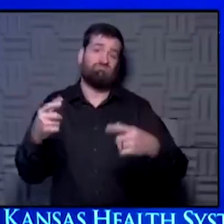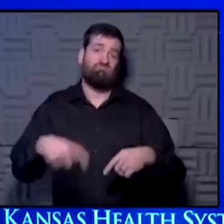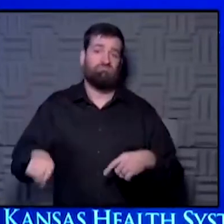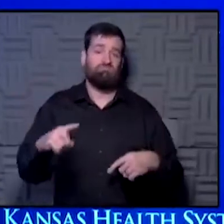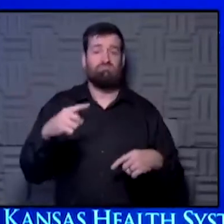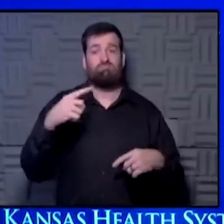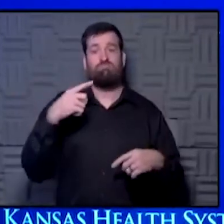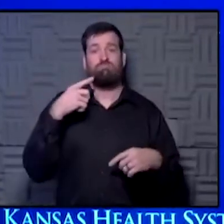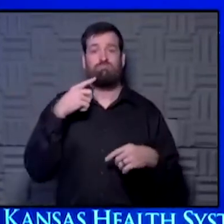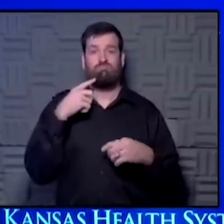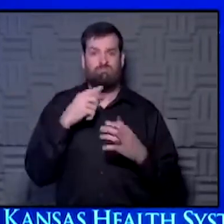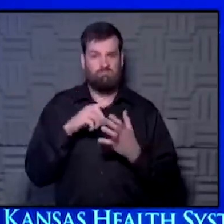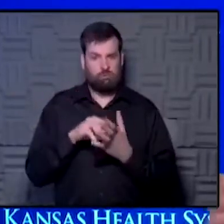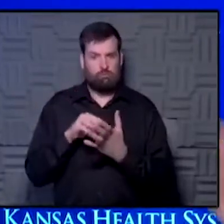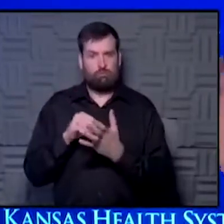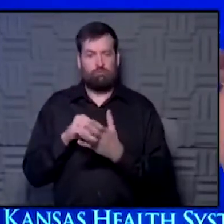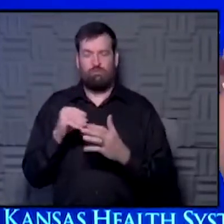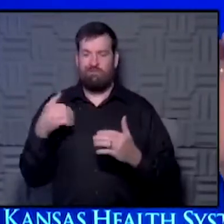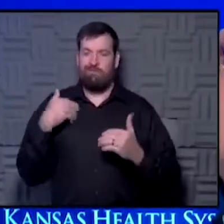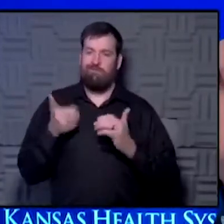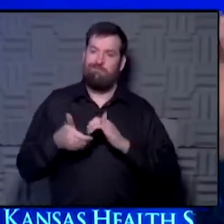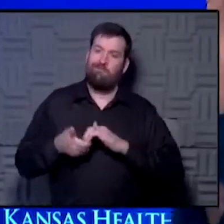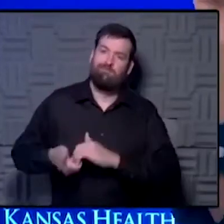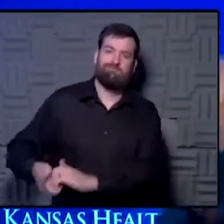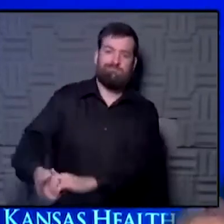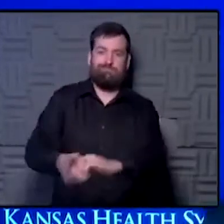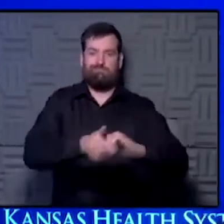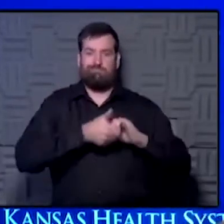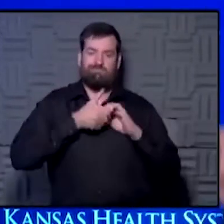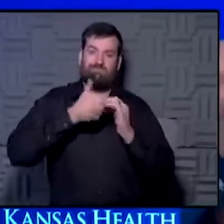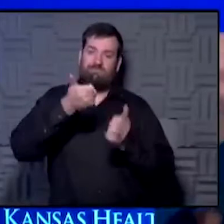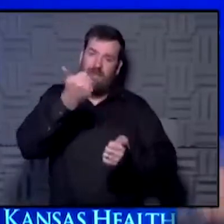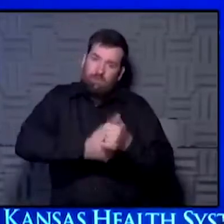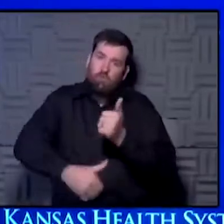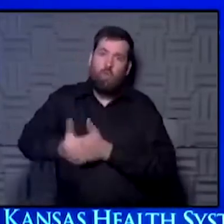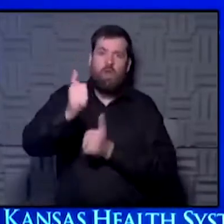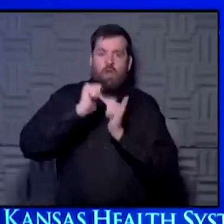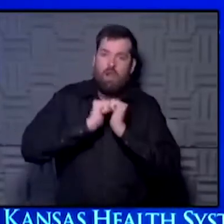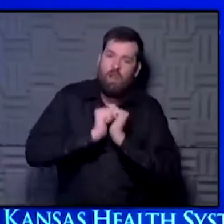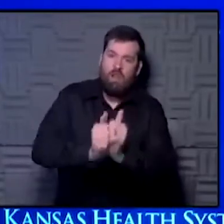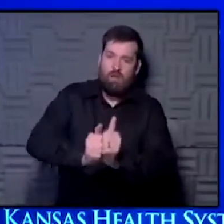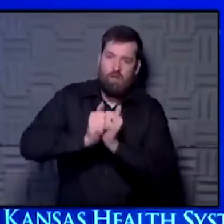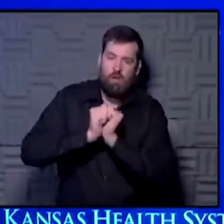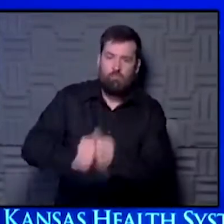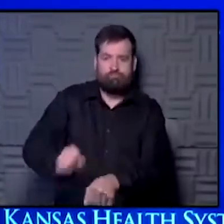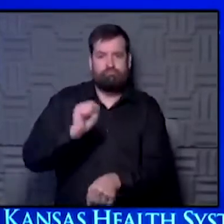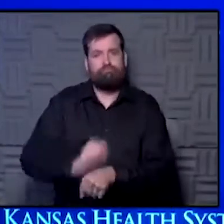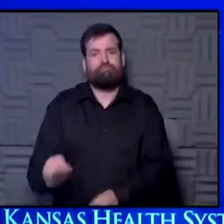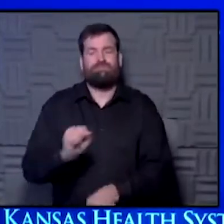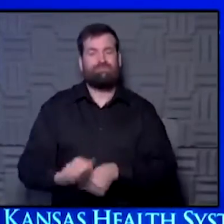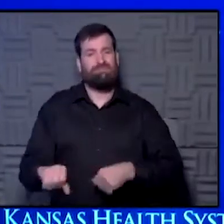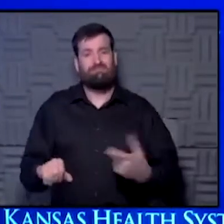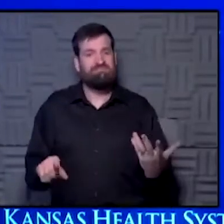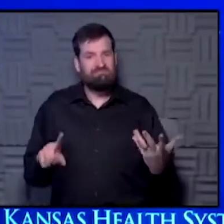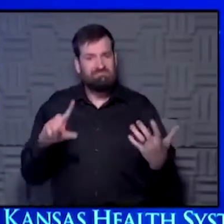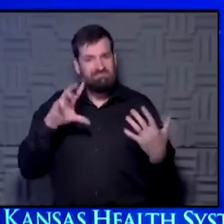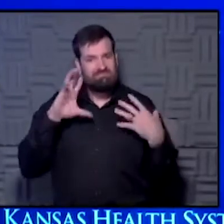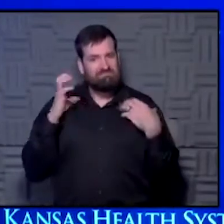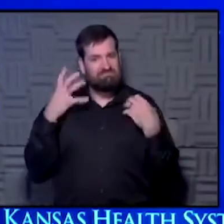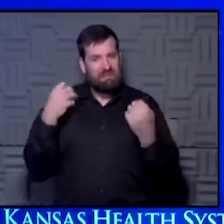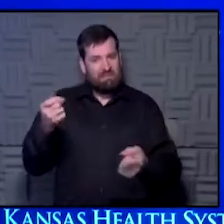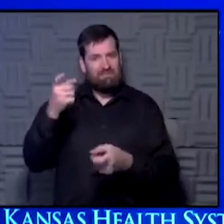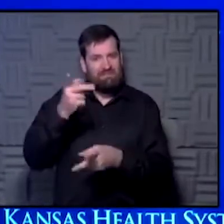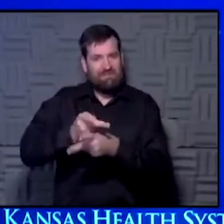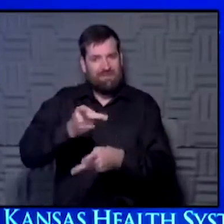to learn that you have a collaborative where all the oars are in the water and everybody's rowing together. I mean, that's what we think healthcare is supposed to